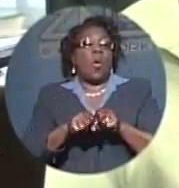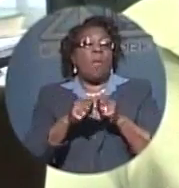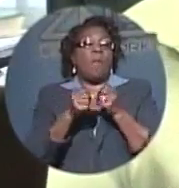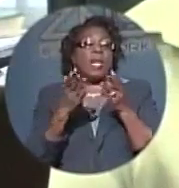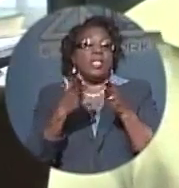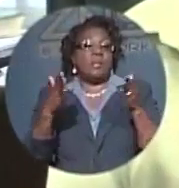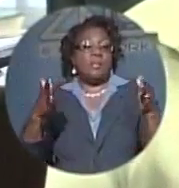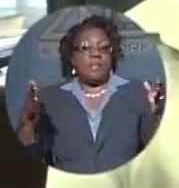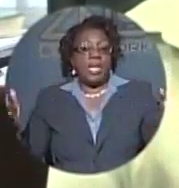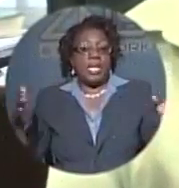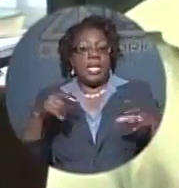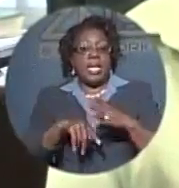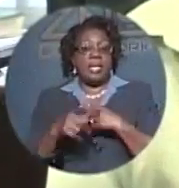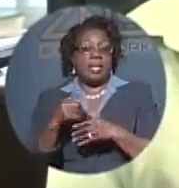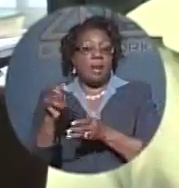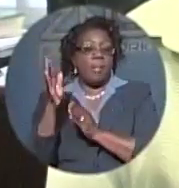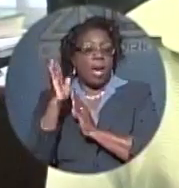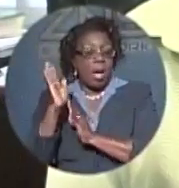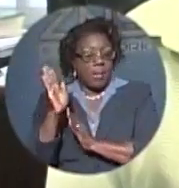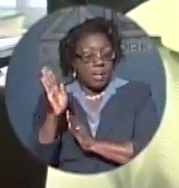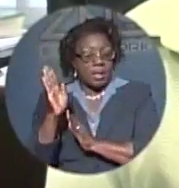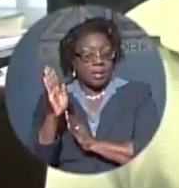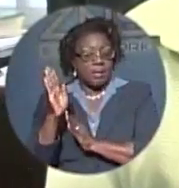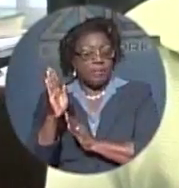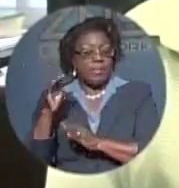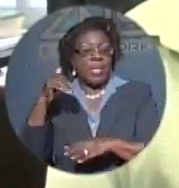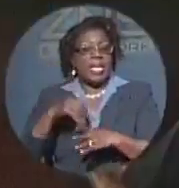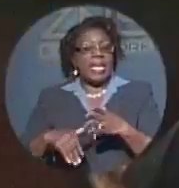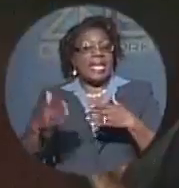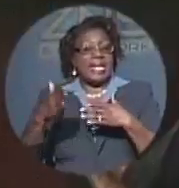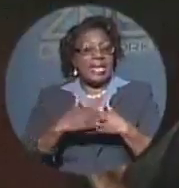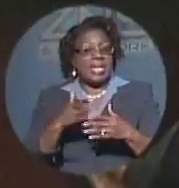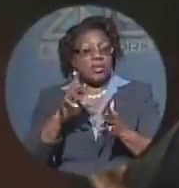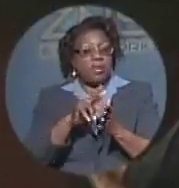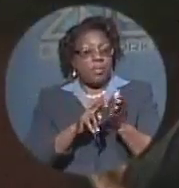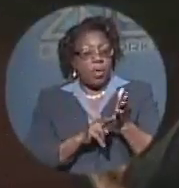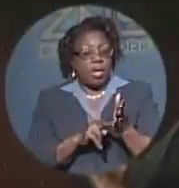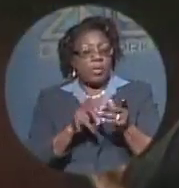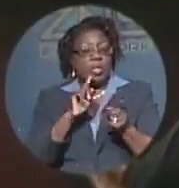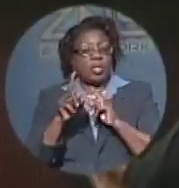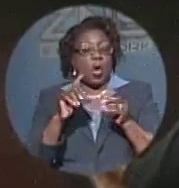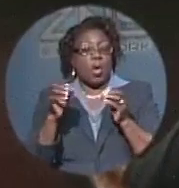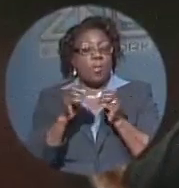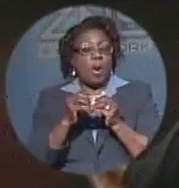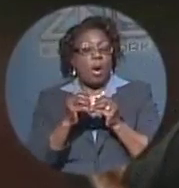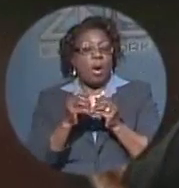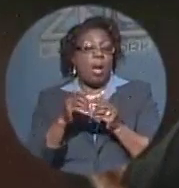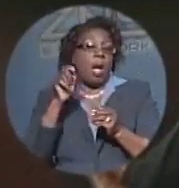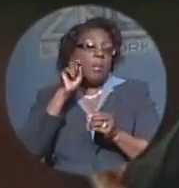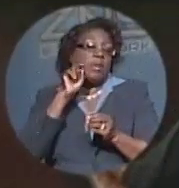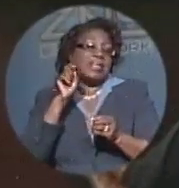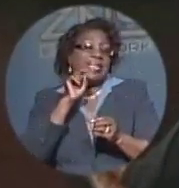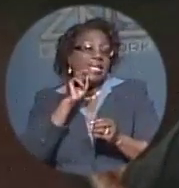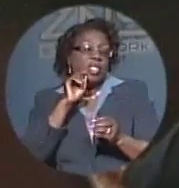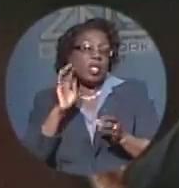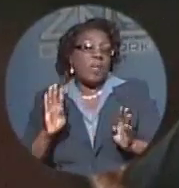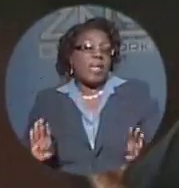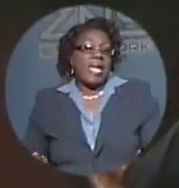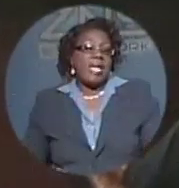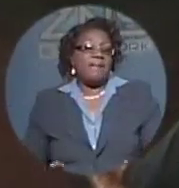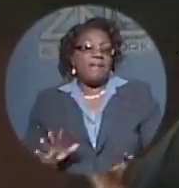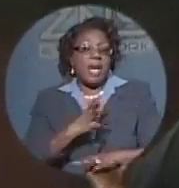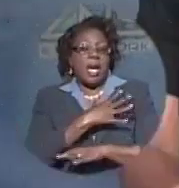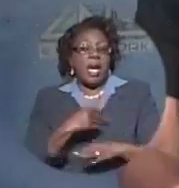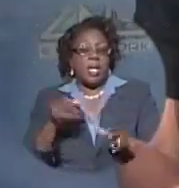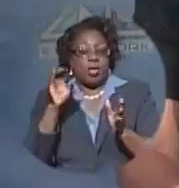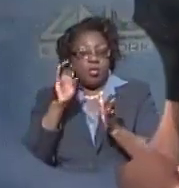in the Commonwealth of the Bahamas. In our next report, Dr. Thompson addresses sexual behavior and its impact on crime. Clint Watson, ZNS